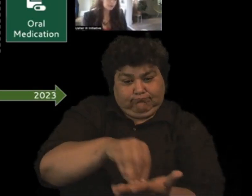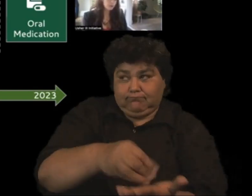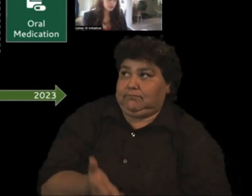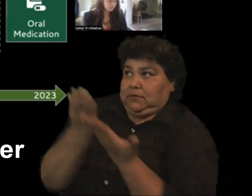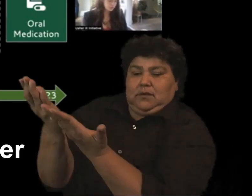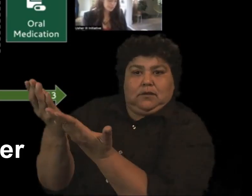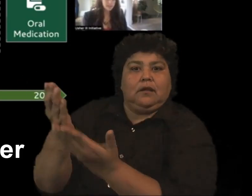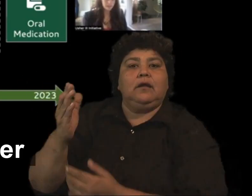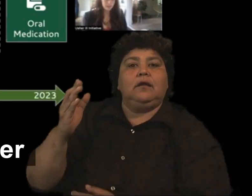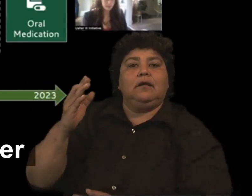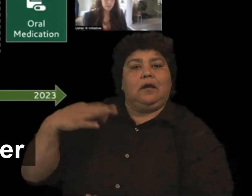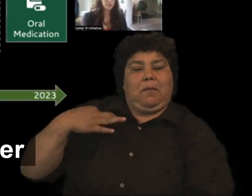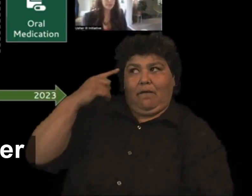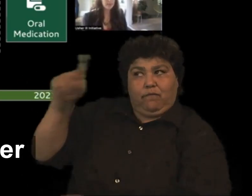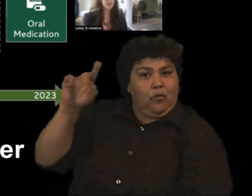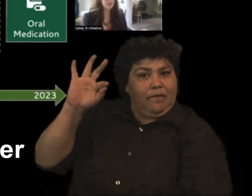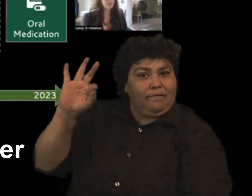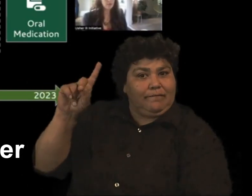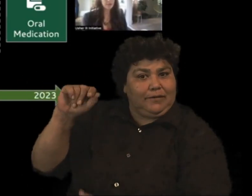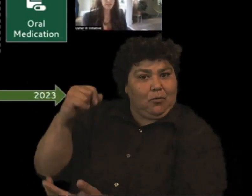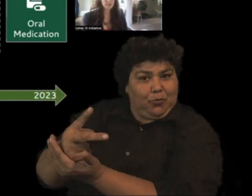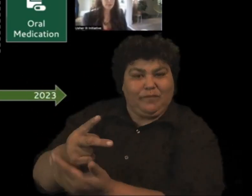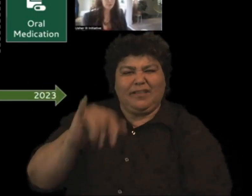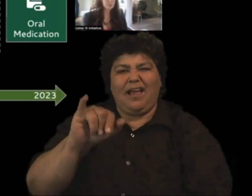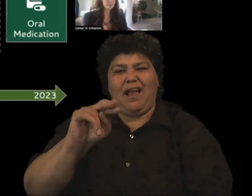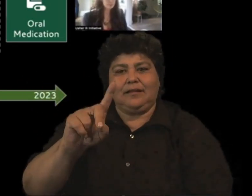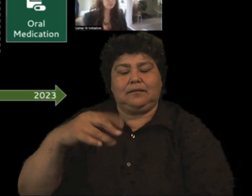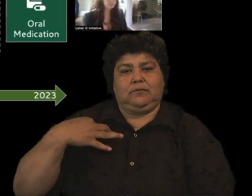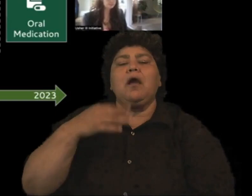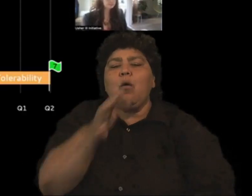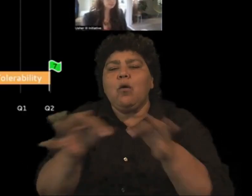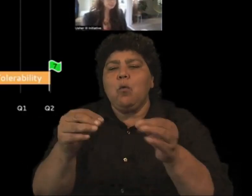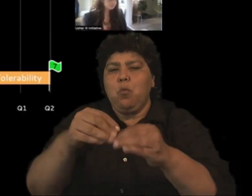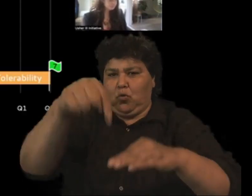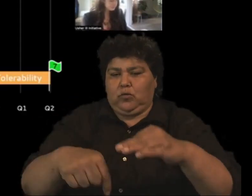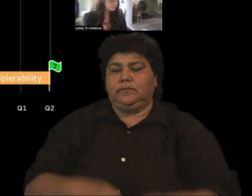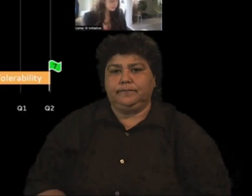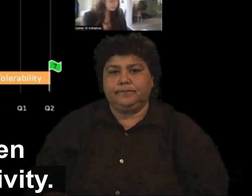into much further detail in the following slide about each of these points.